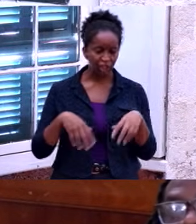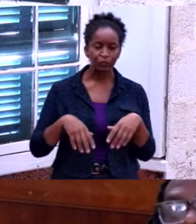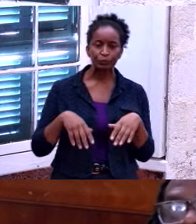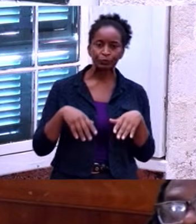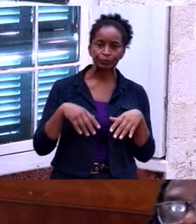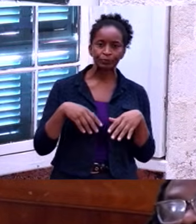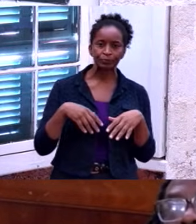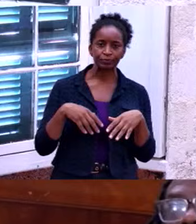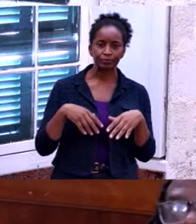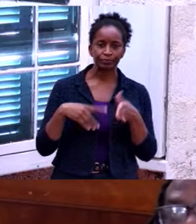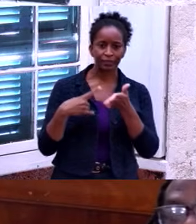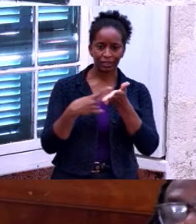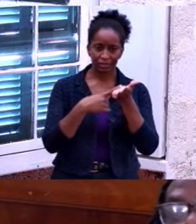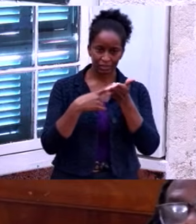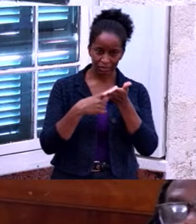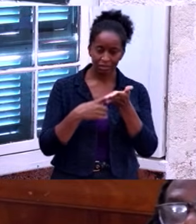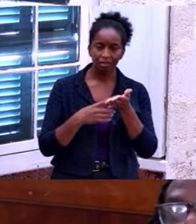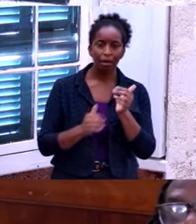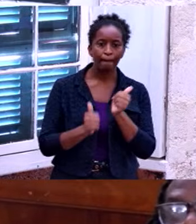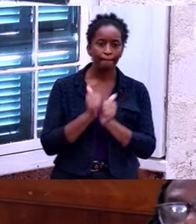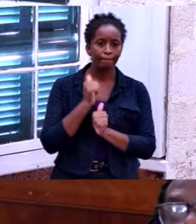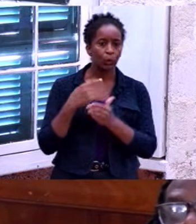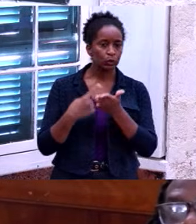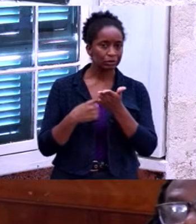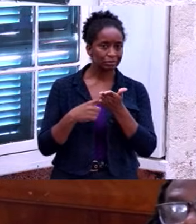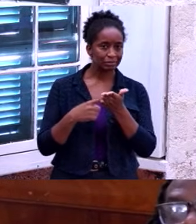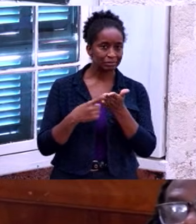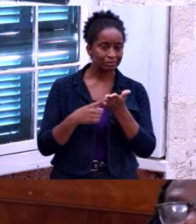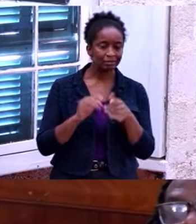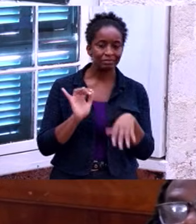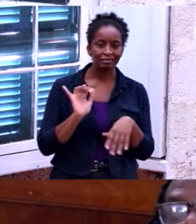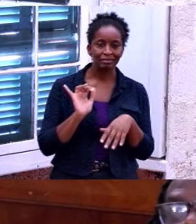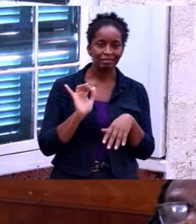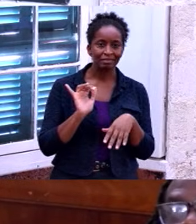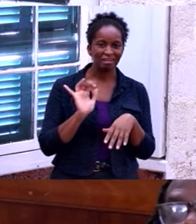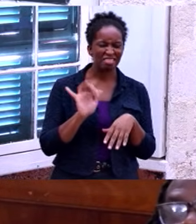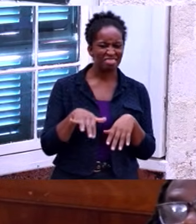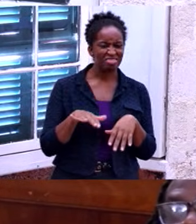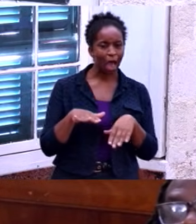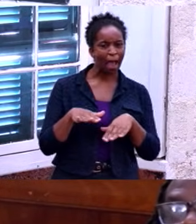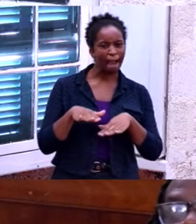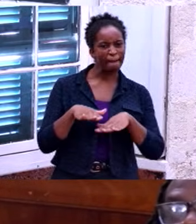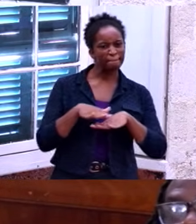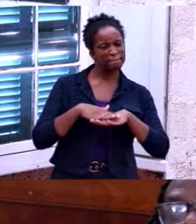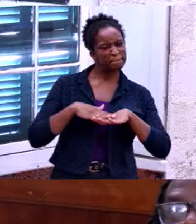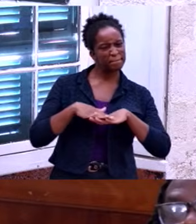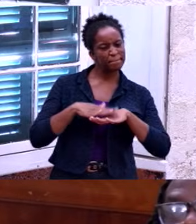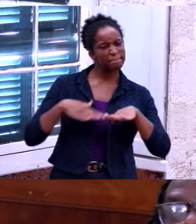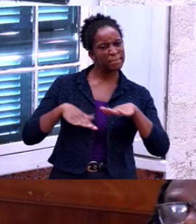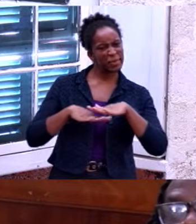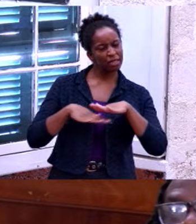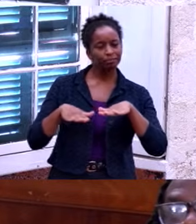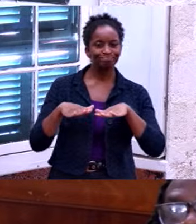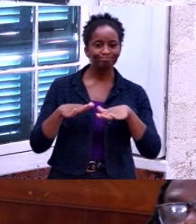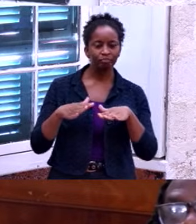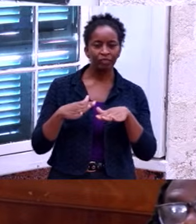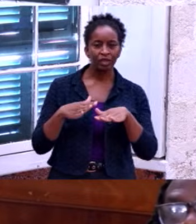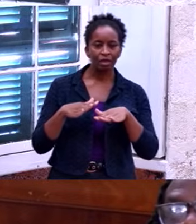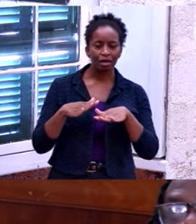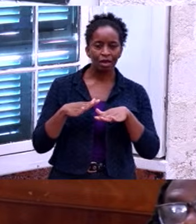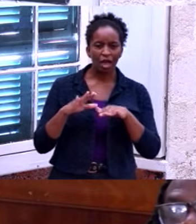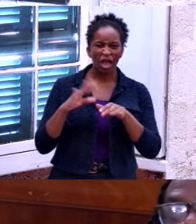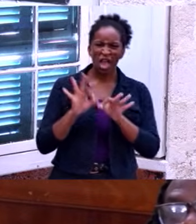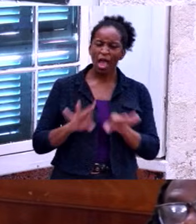of fundamental rights, and only one of them, not life, not property, but the question